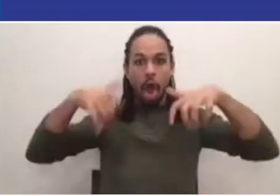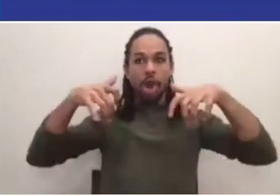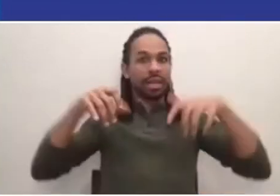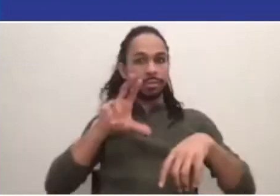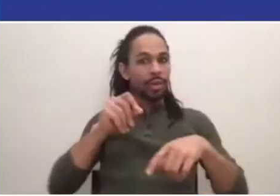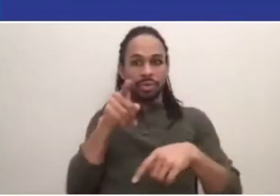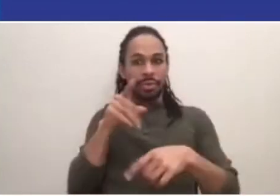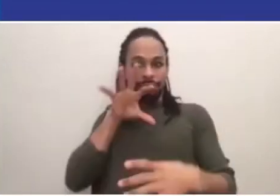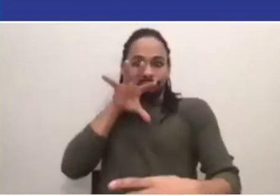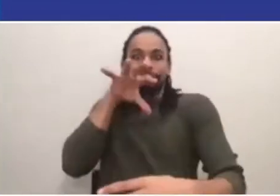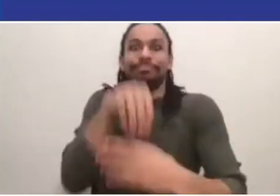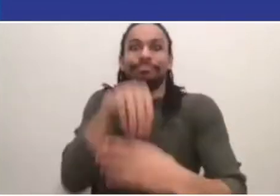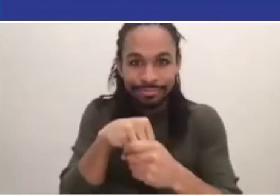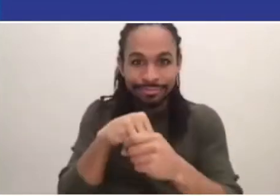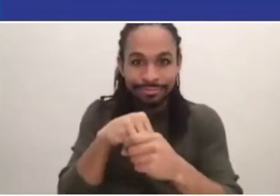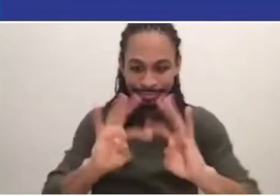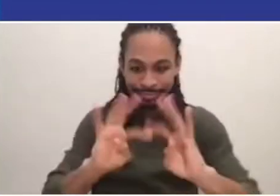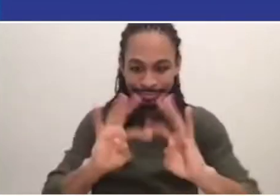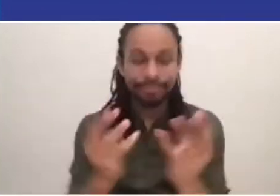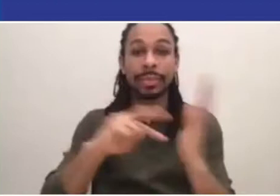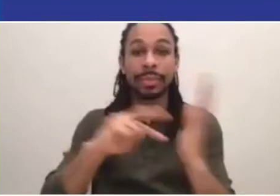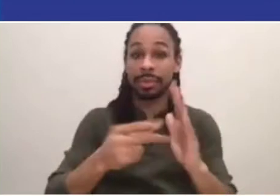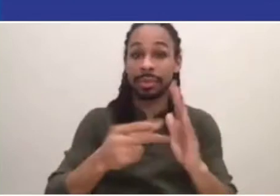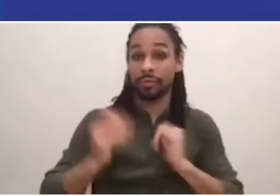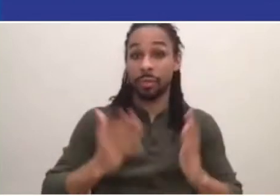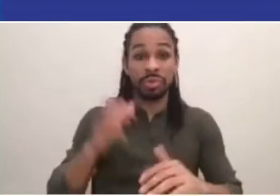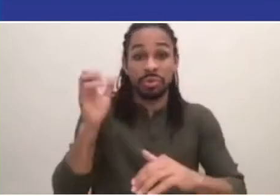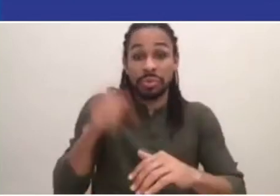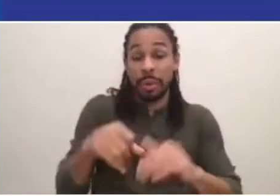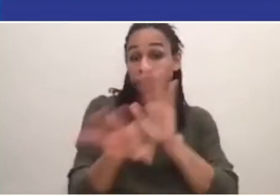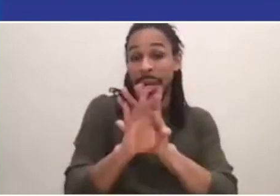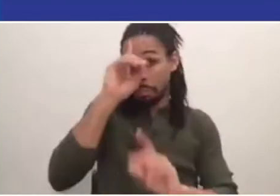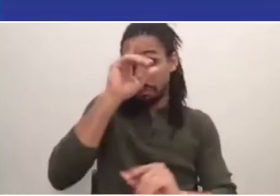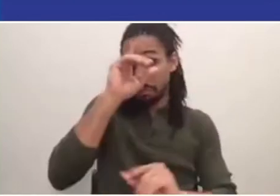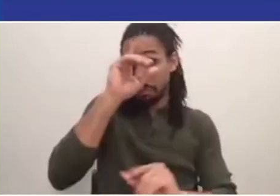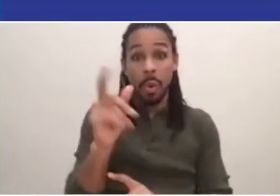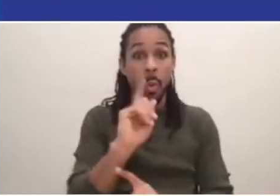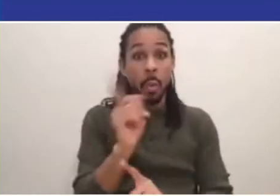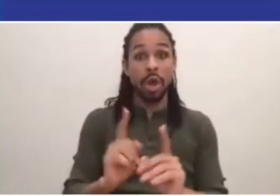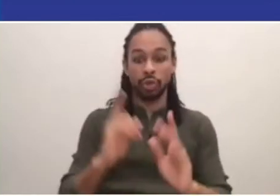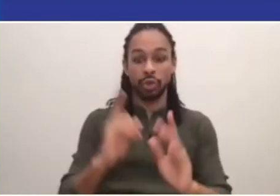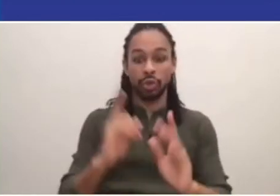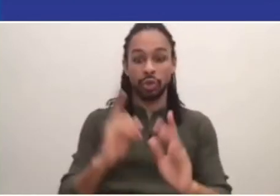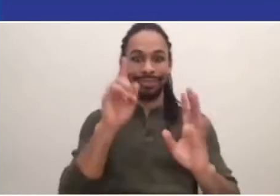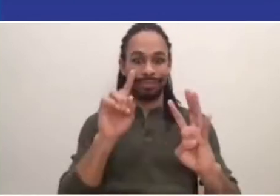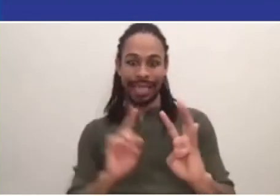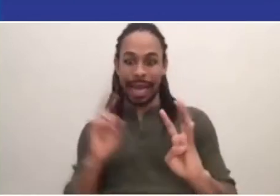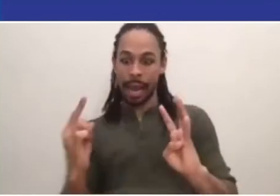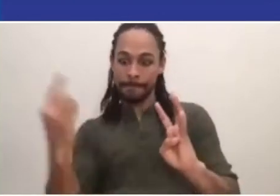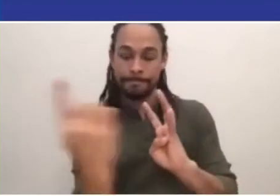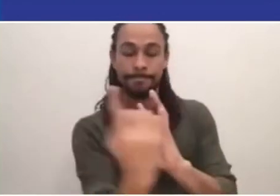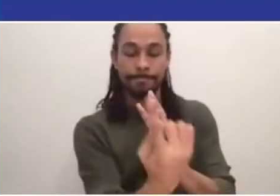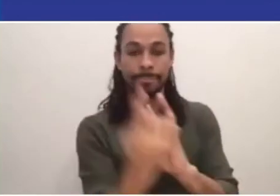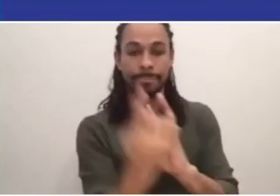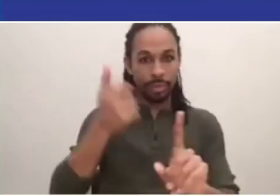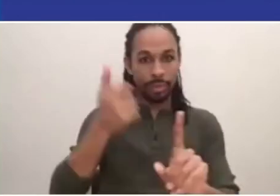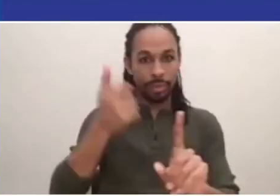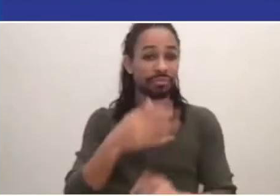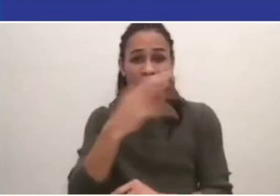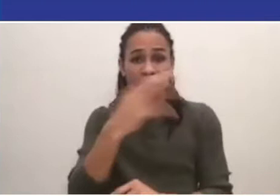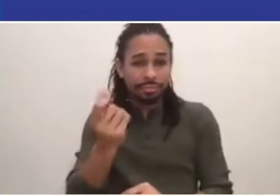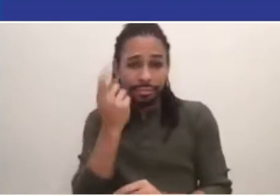choose where to locate themselves while performing. This is not to be mistaken for chaos.